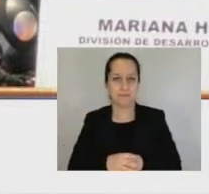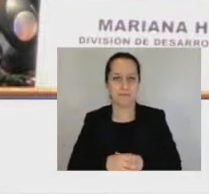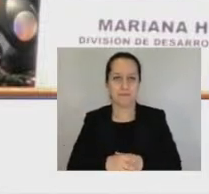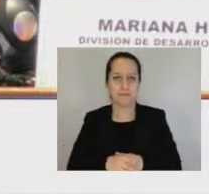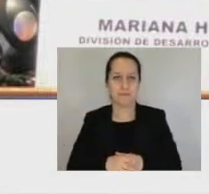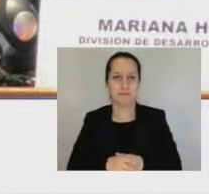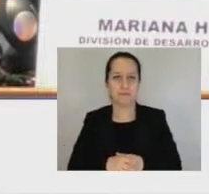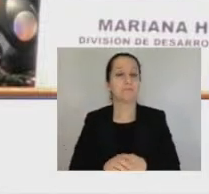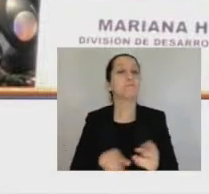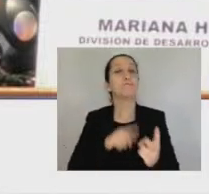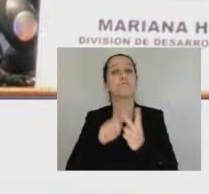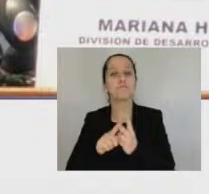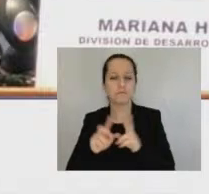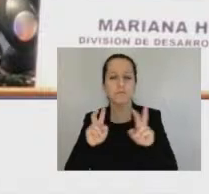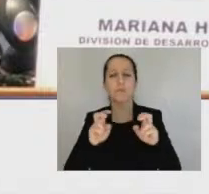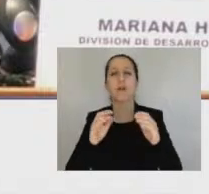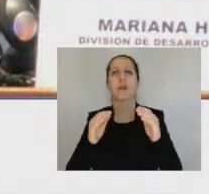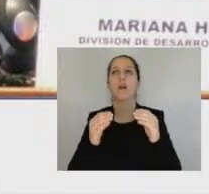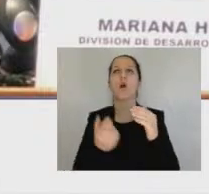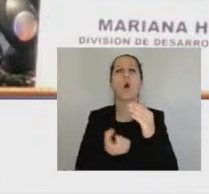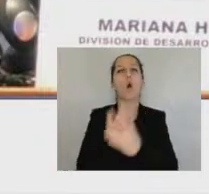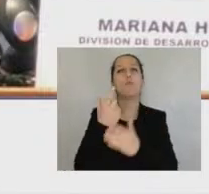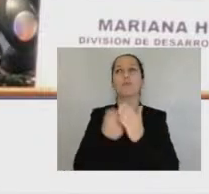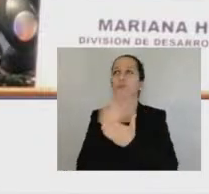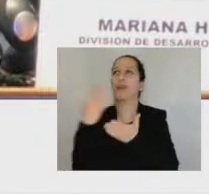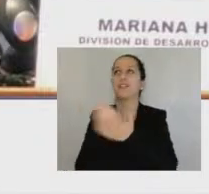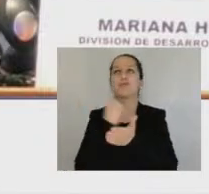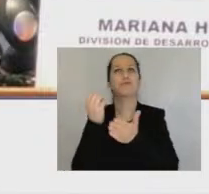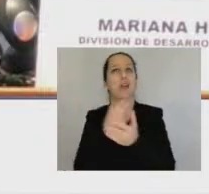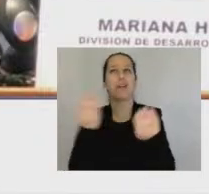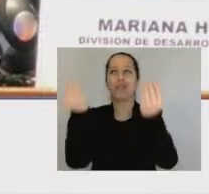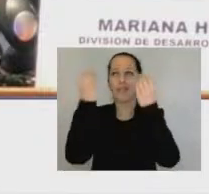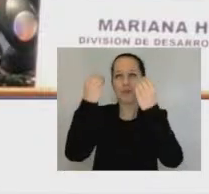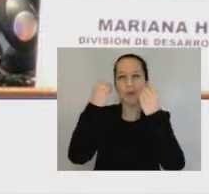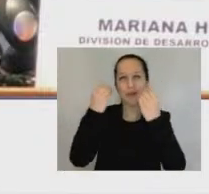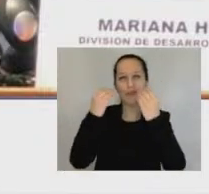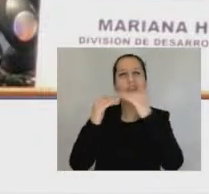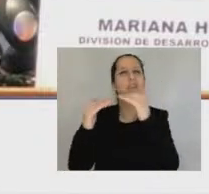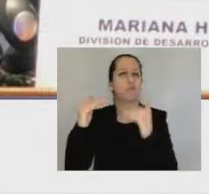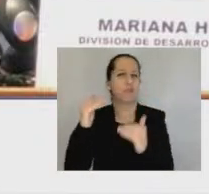The second step has to do with inequality and opportunities.